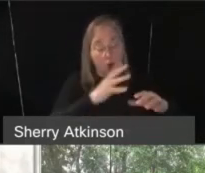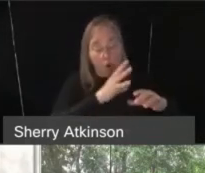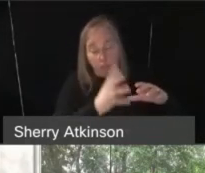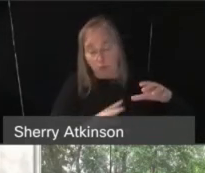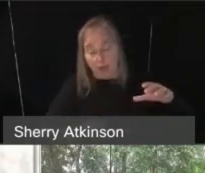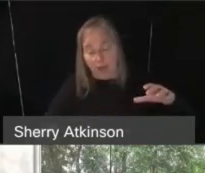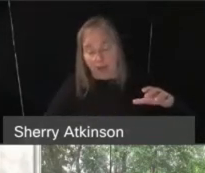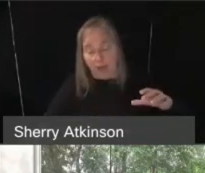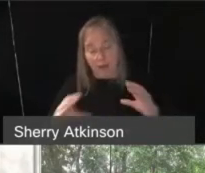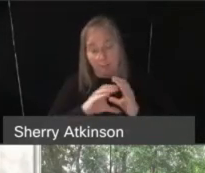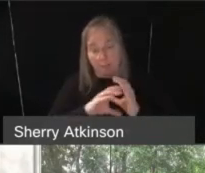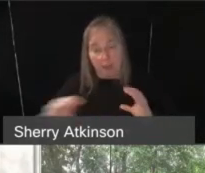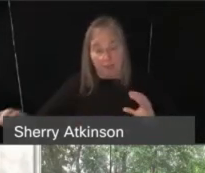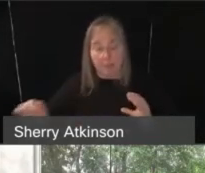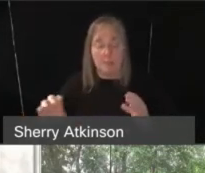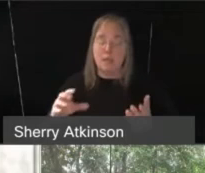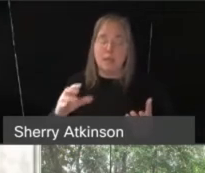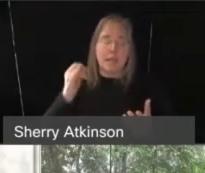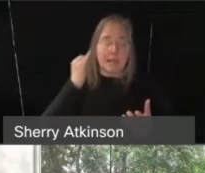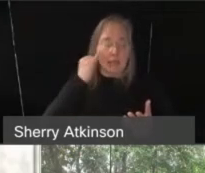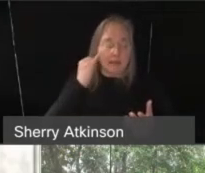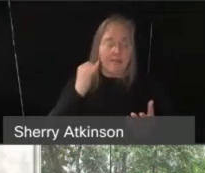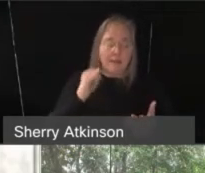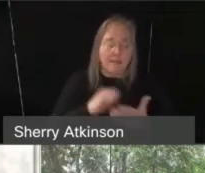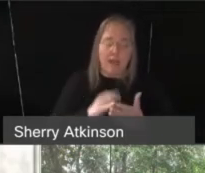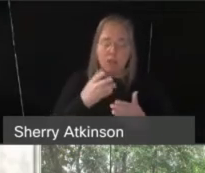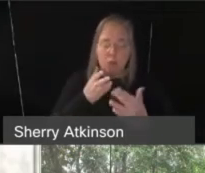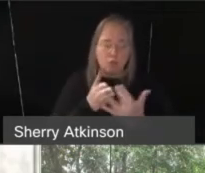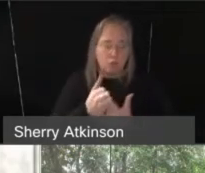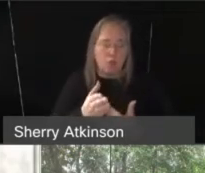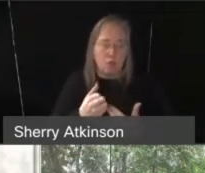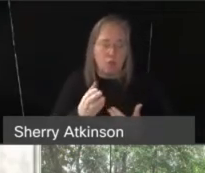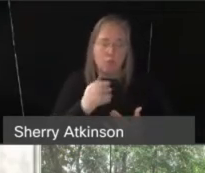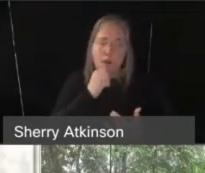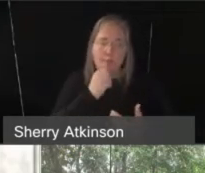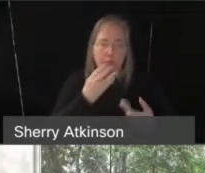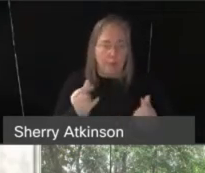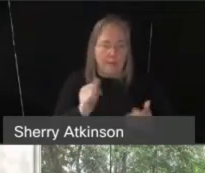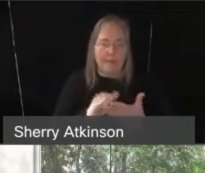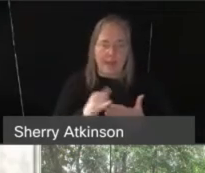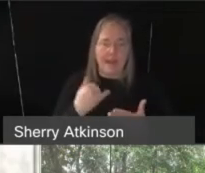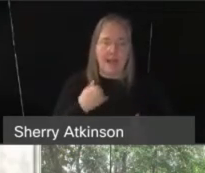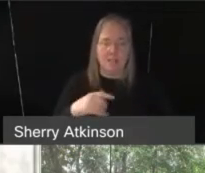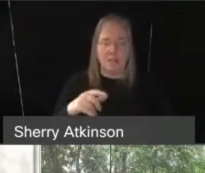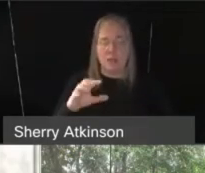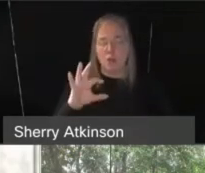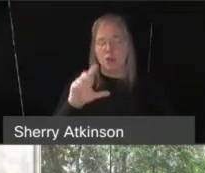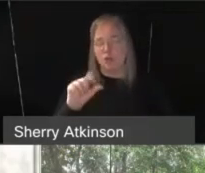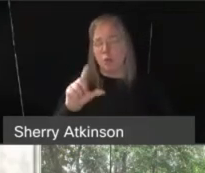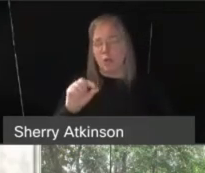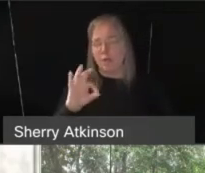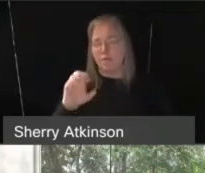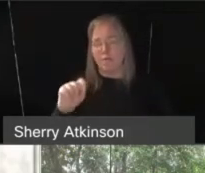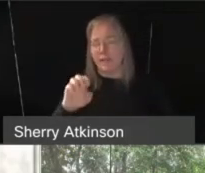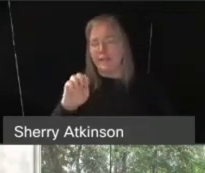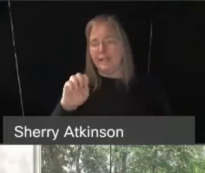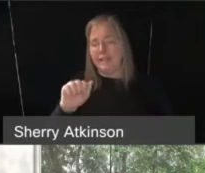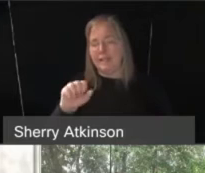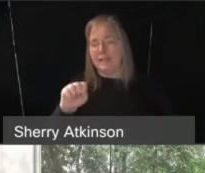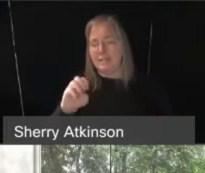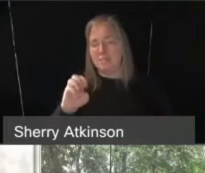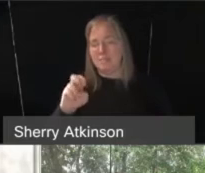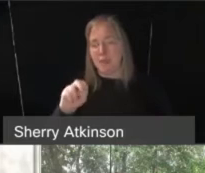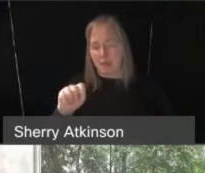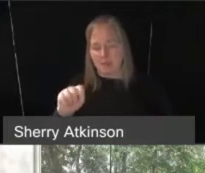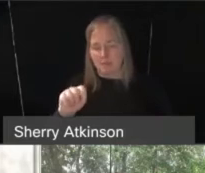properties, county has easements. So we will have a 20-foot easement where our storm drain pipe is, and we